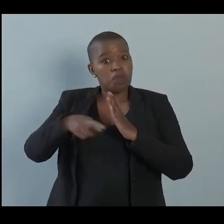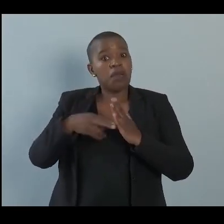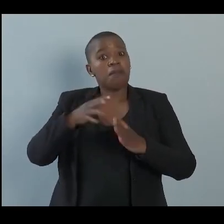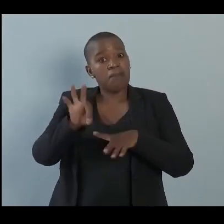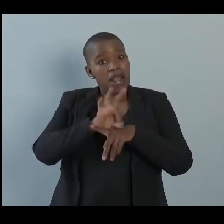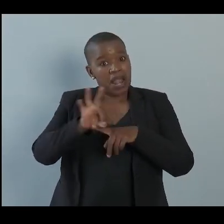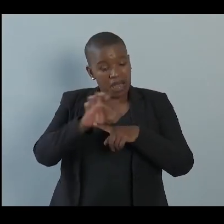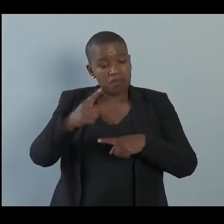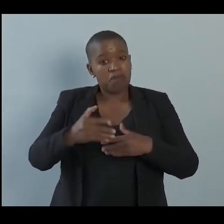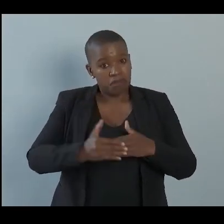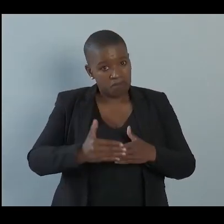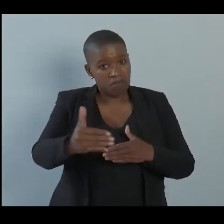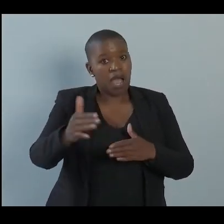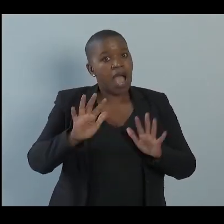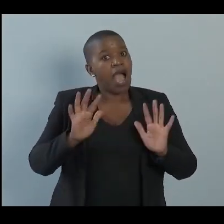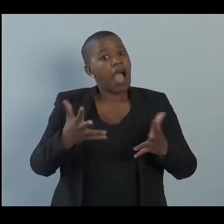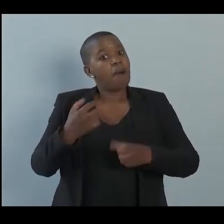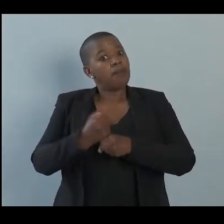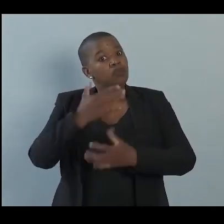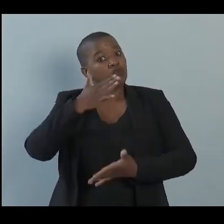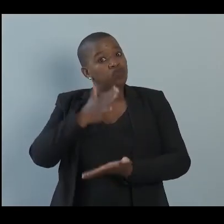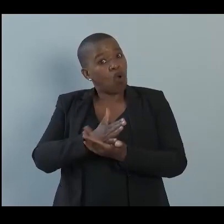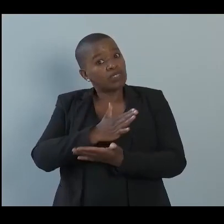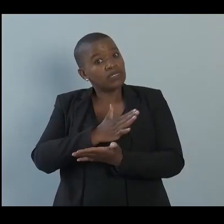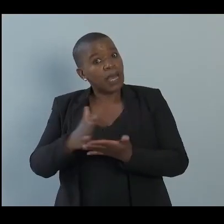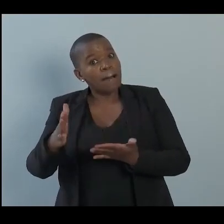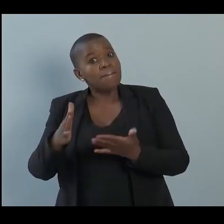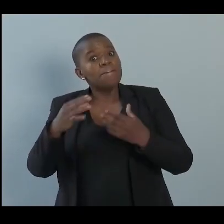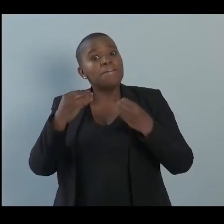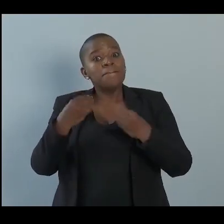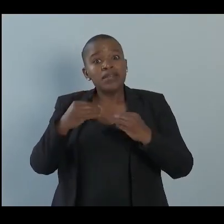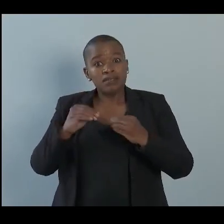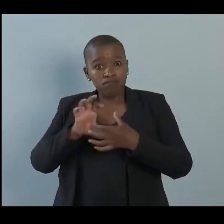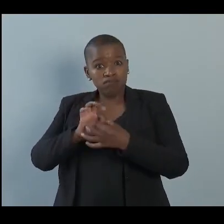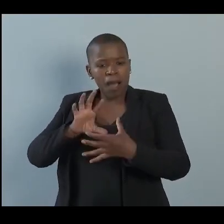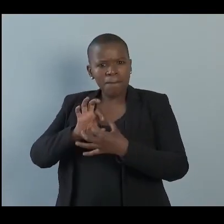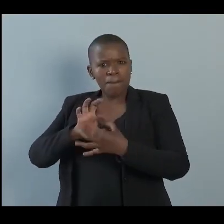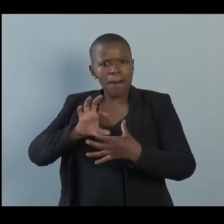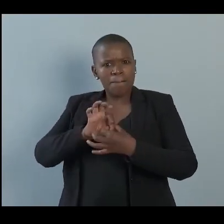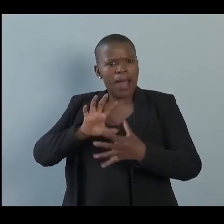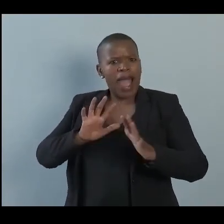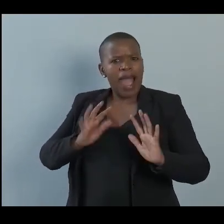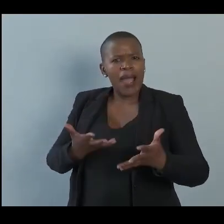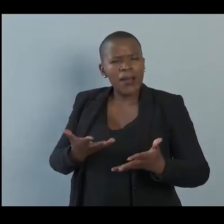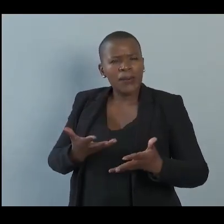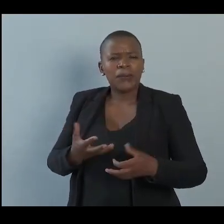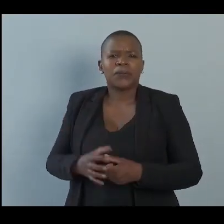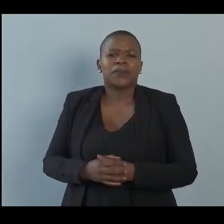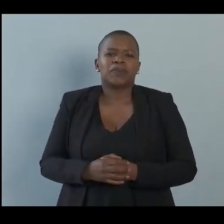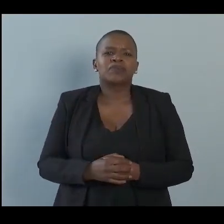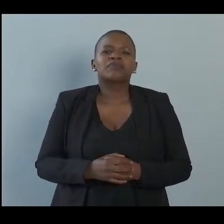to effect disposals on the discontinued operations, Nexus and Document Solutions? Bron, as I just